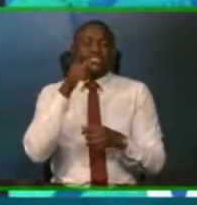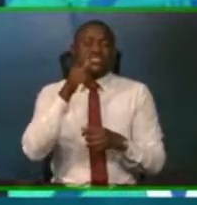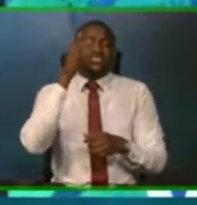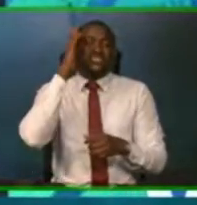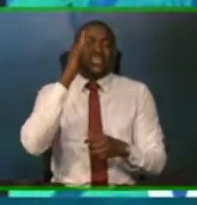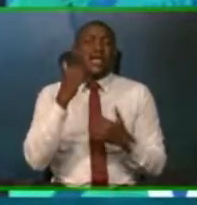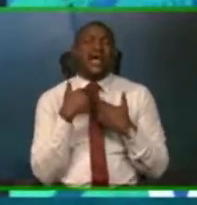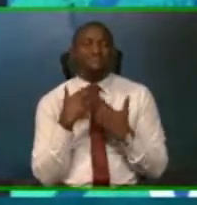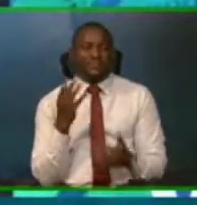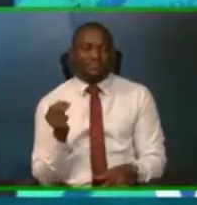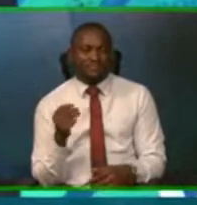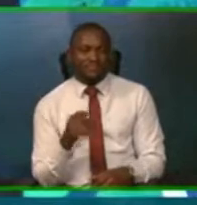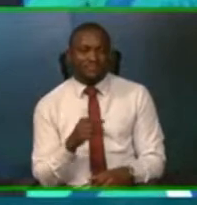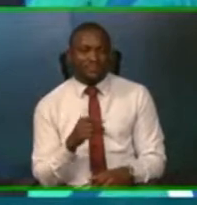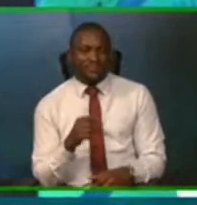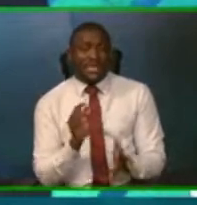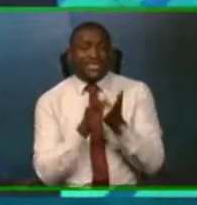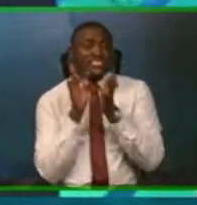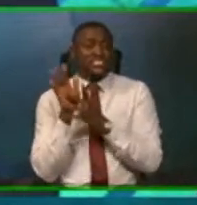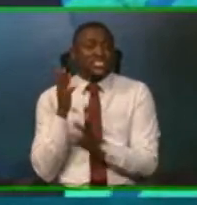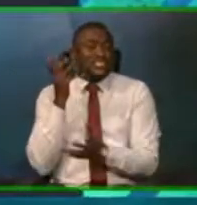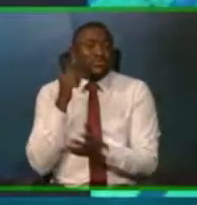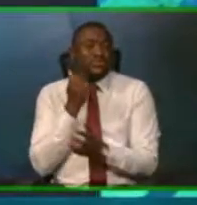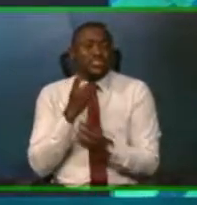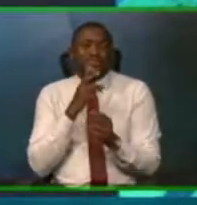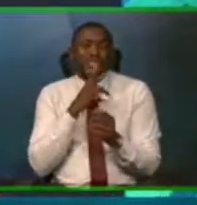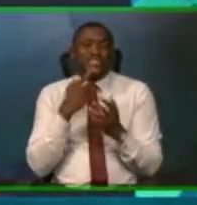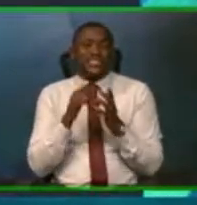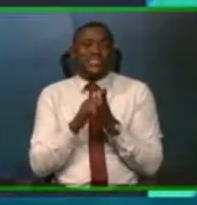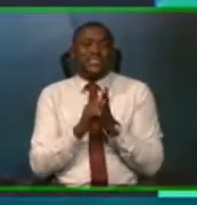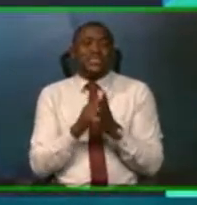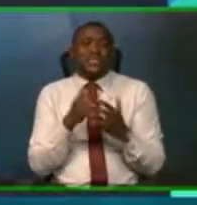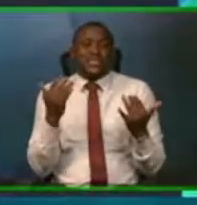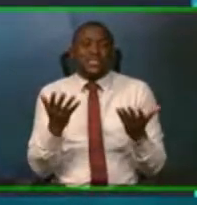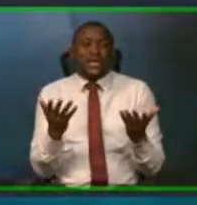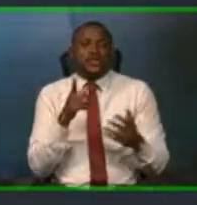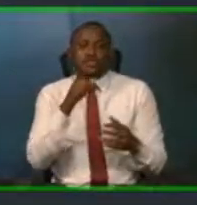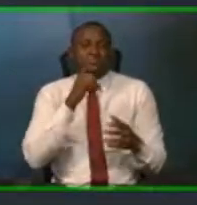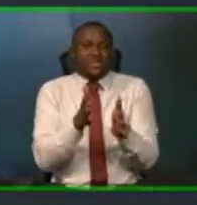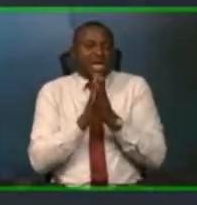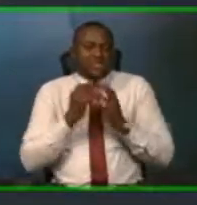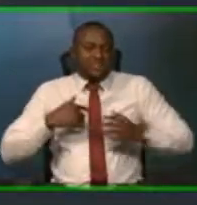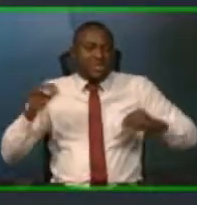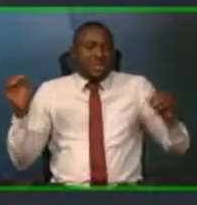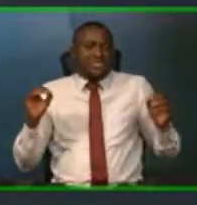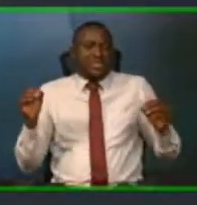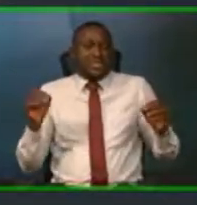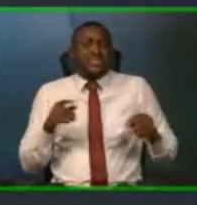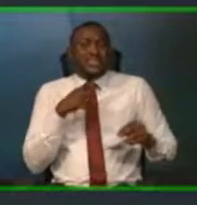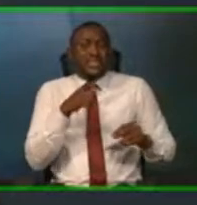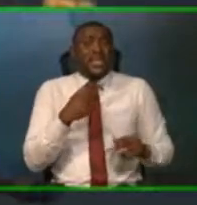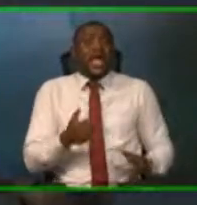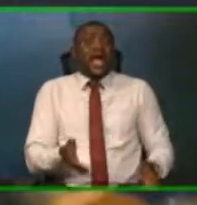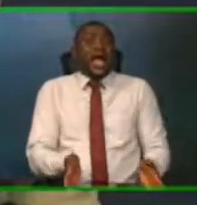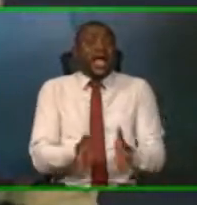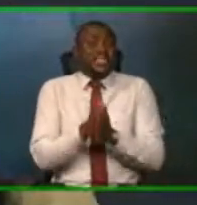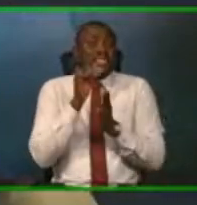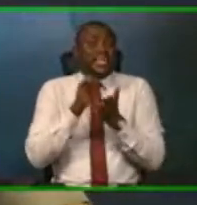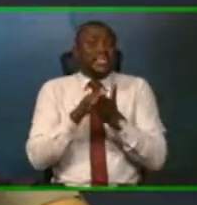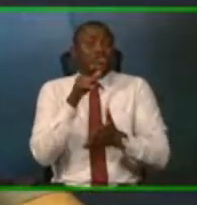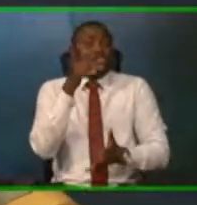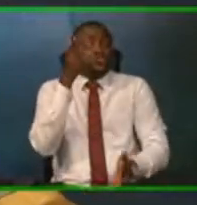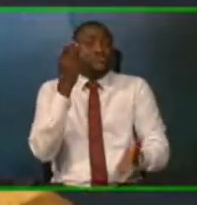shall have them. Jesus was speaking and said, hitherto you have not asked me anything. He says, ask that you may